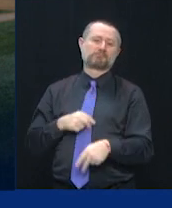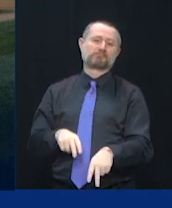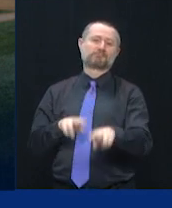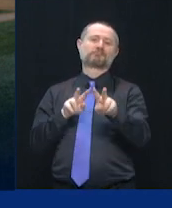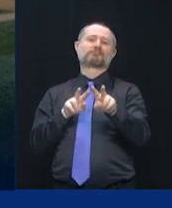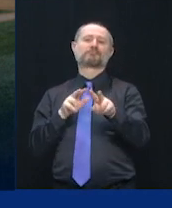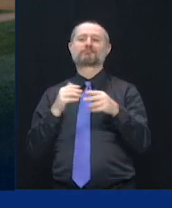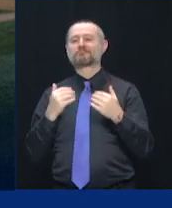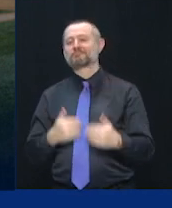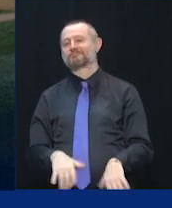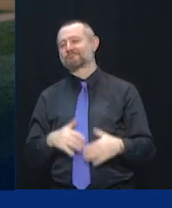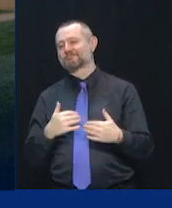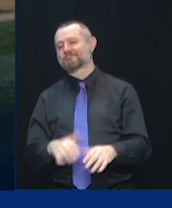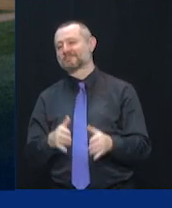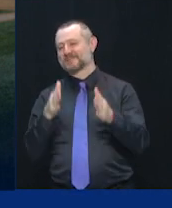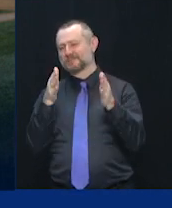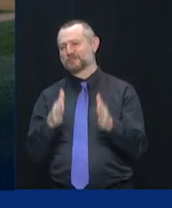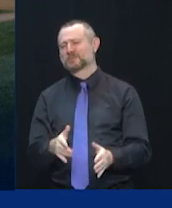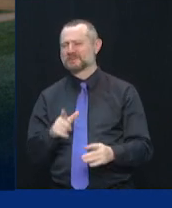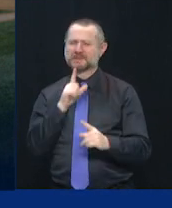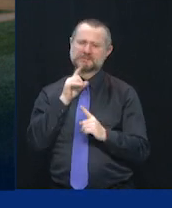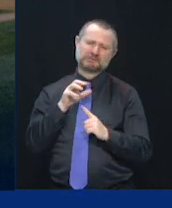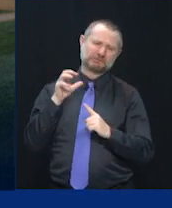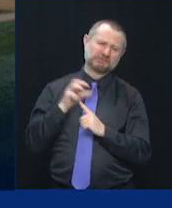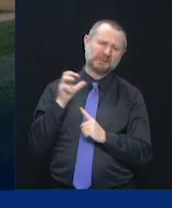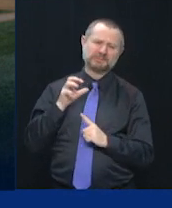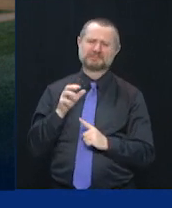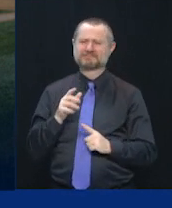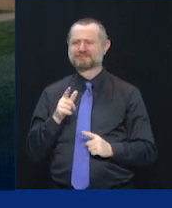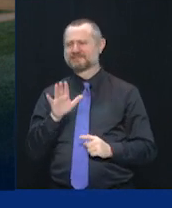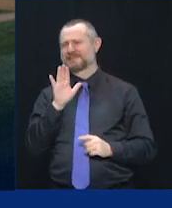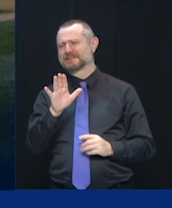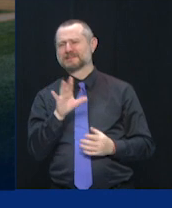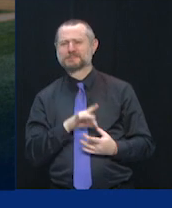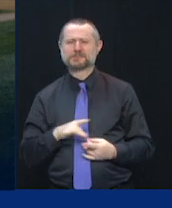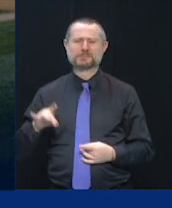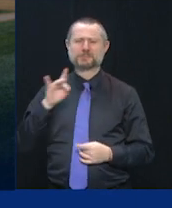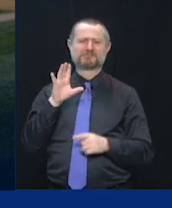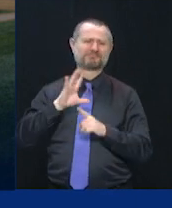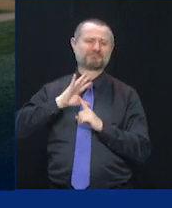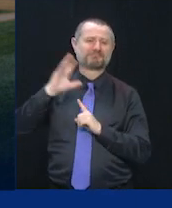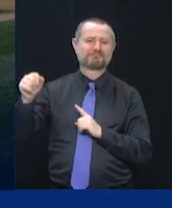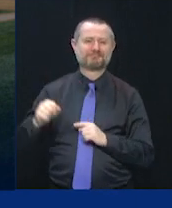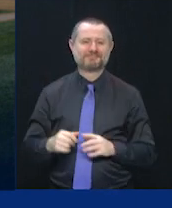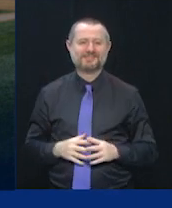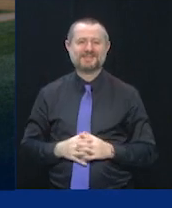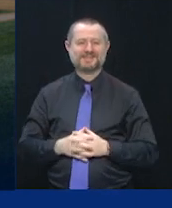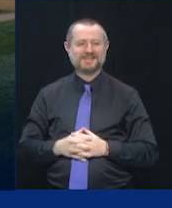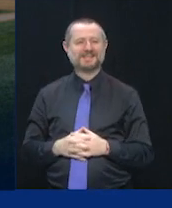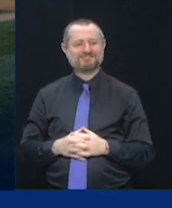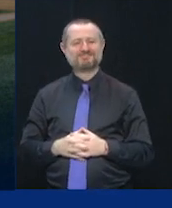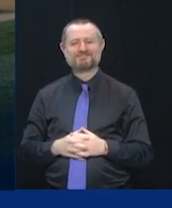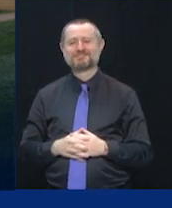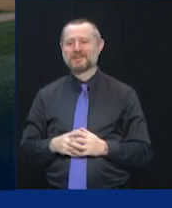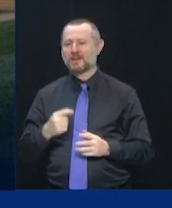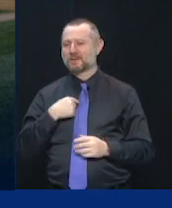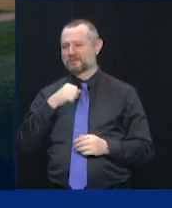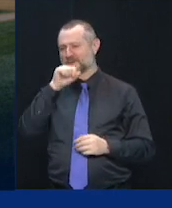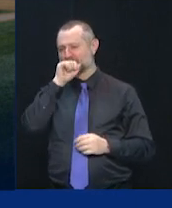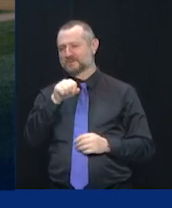many ways the best of the Yankee spirit. And I've just been a phenomenal fan